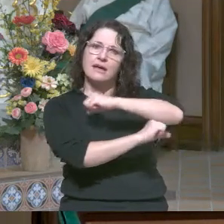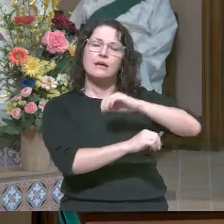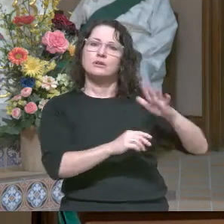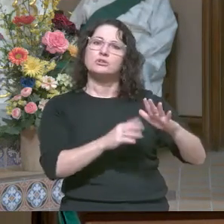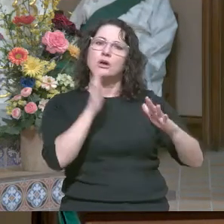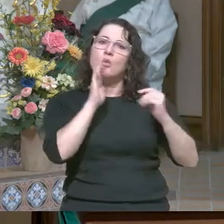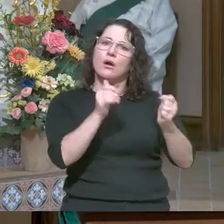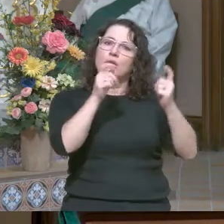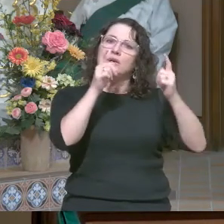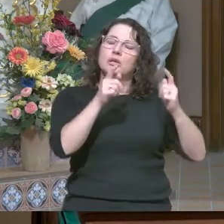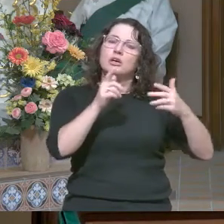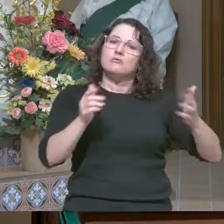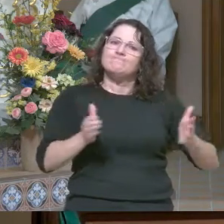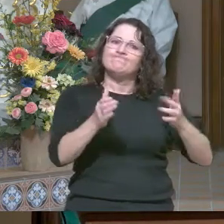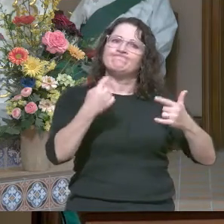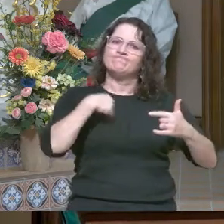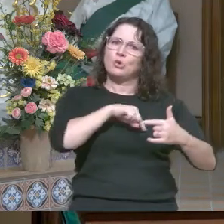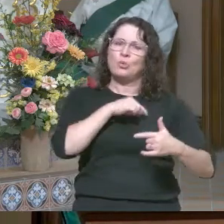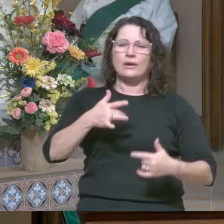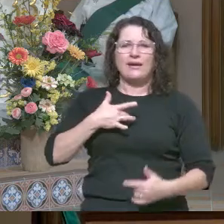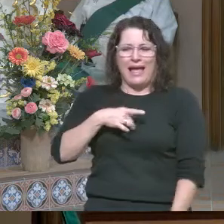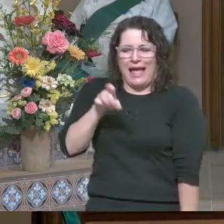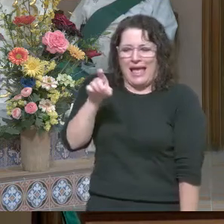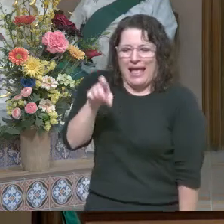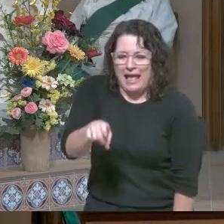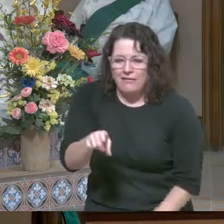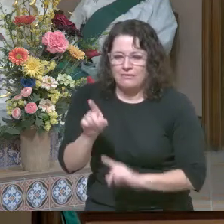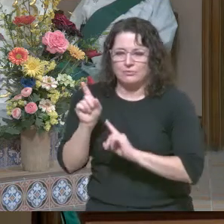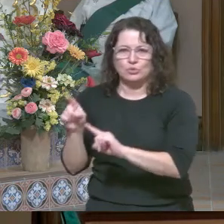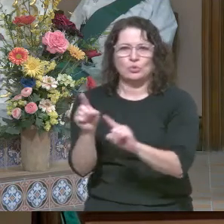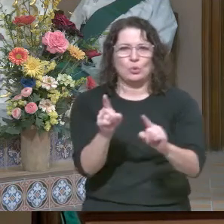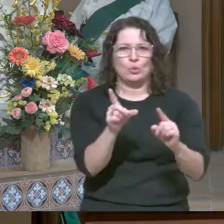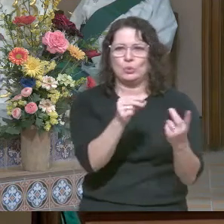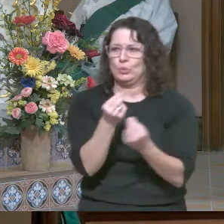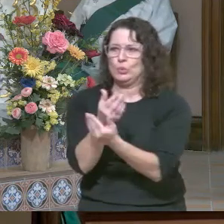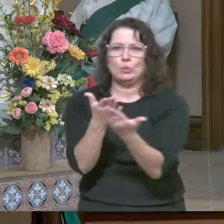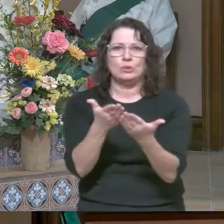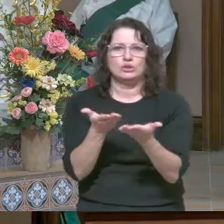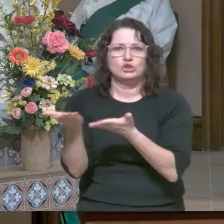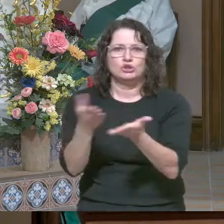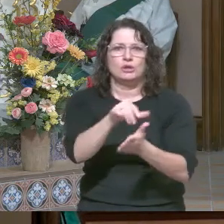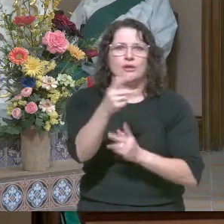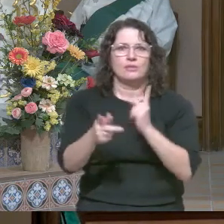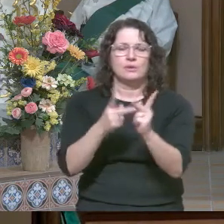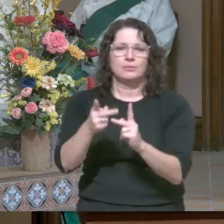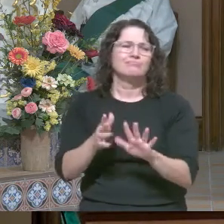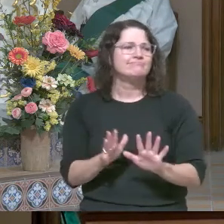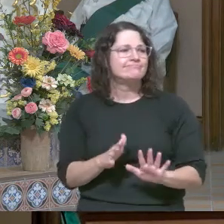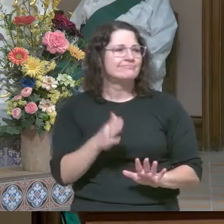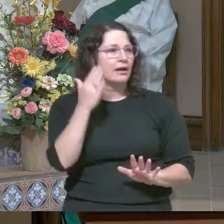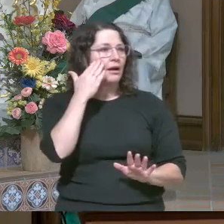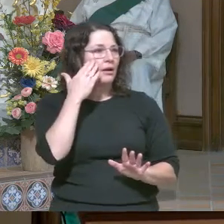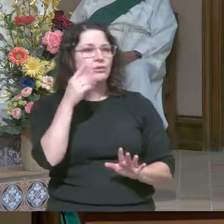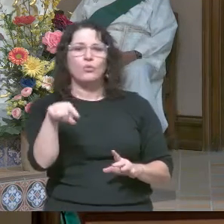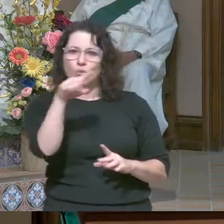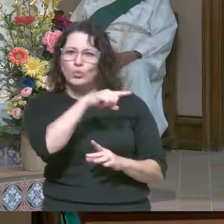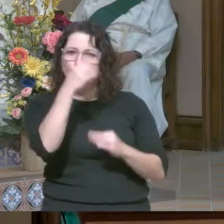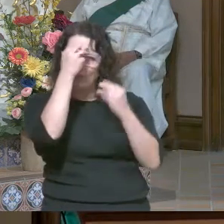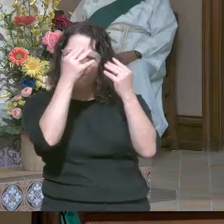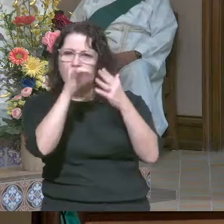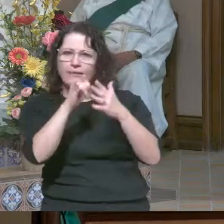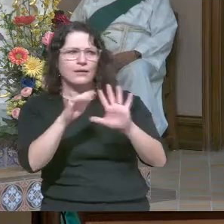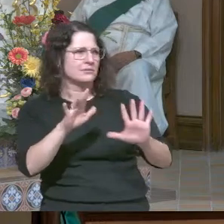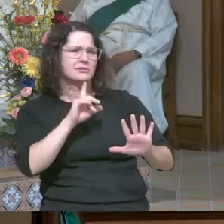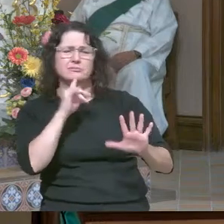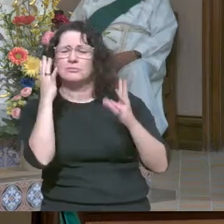spontaneously urges us on to do good works. And I'm sure many of you, of course, are aware of that, and you reflect on that. It's a